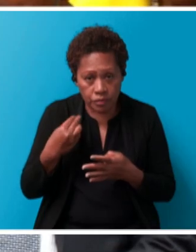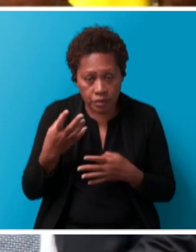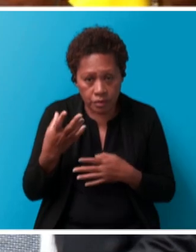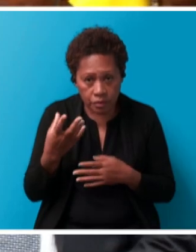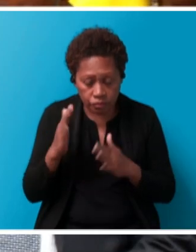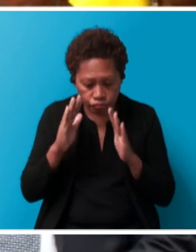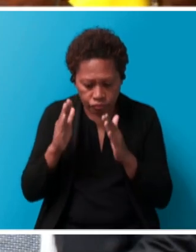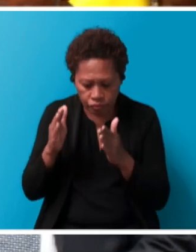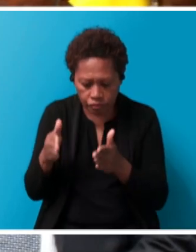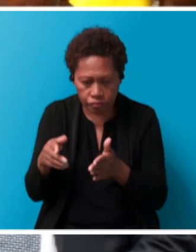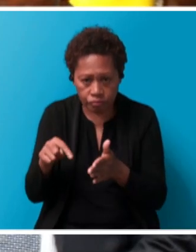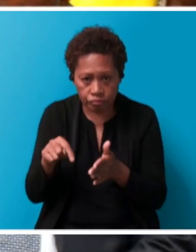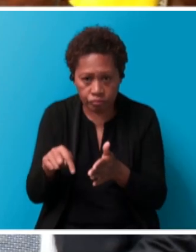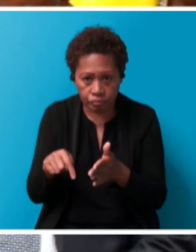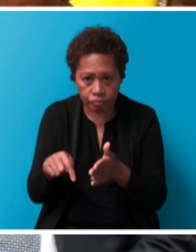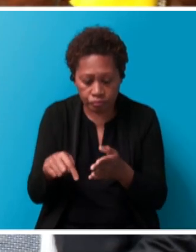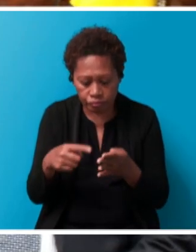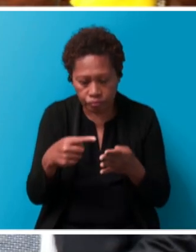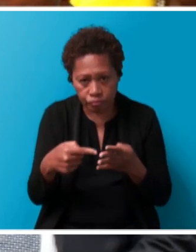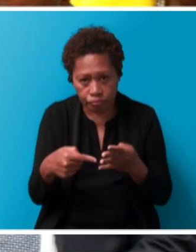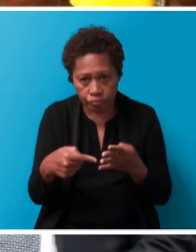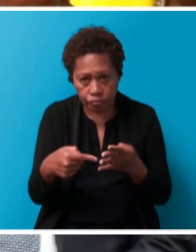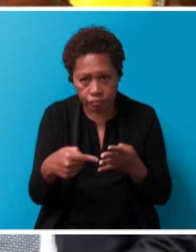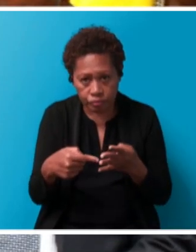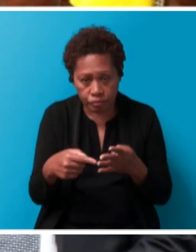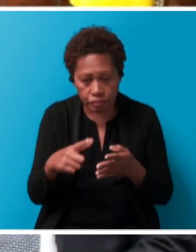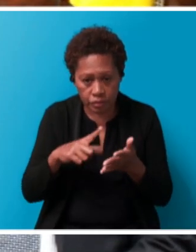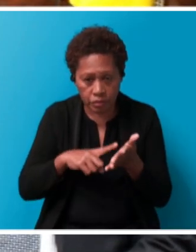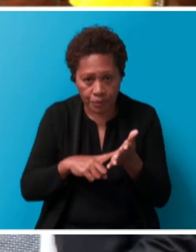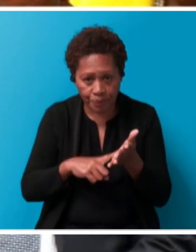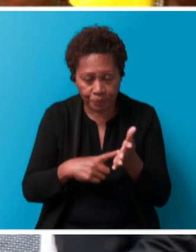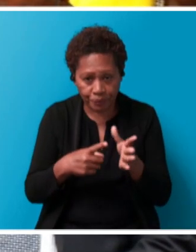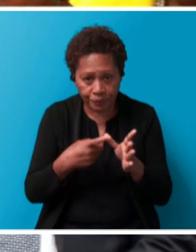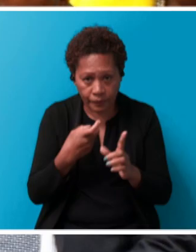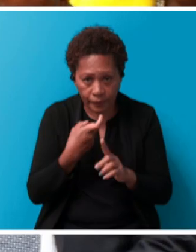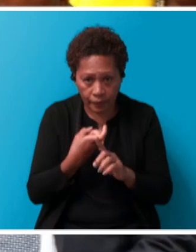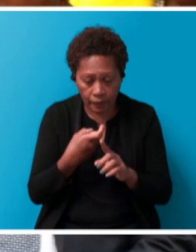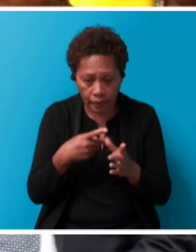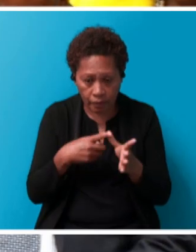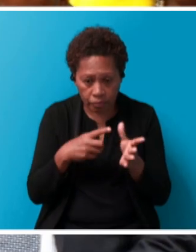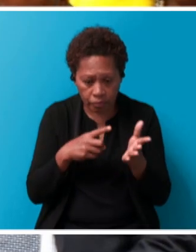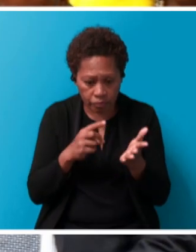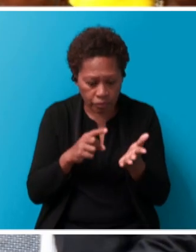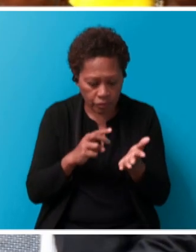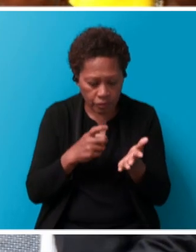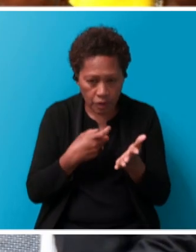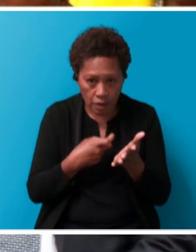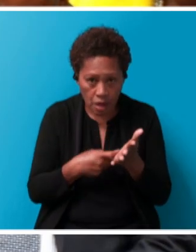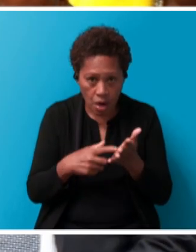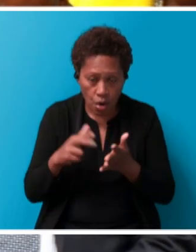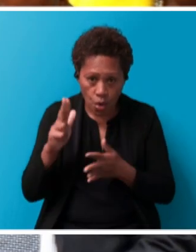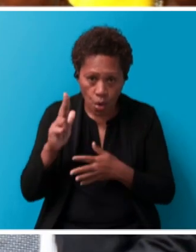or oversighting. The Lakaro project, as I've already mentioned, Lakemba, Kandavu, and